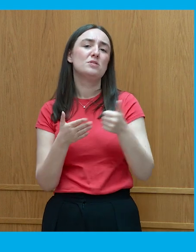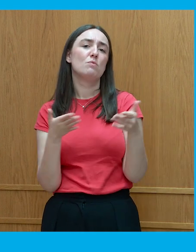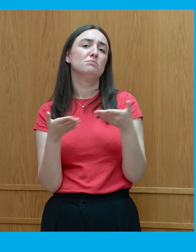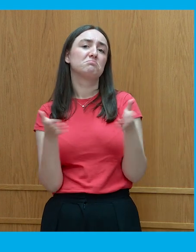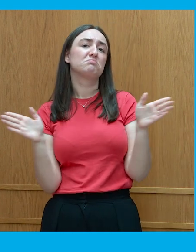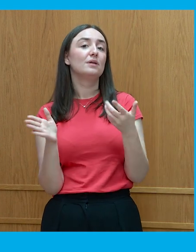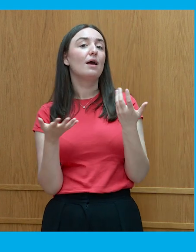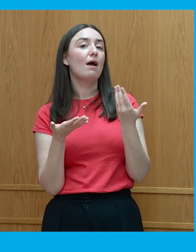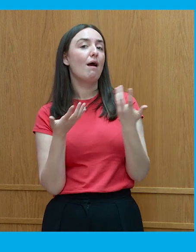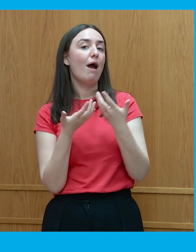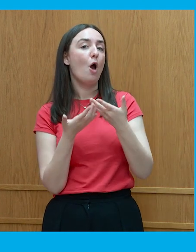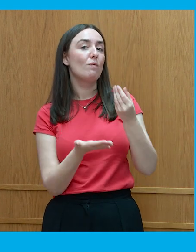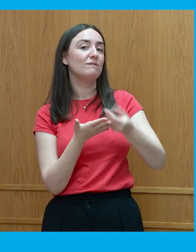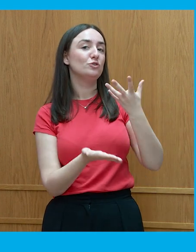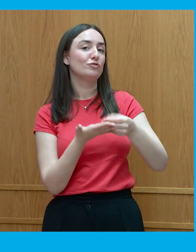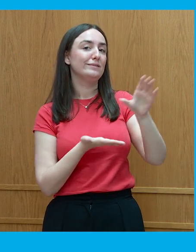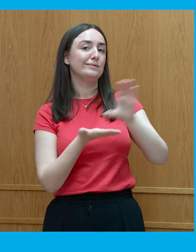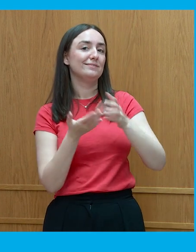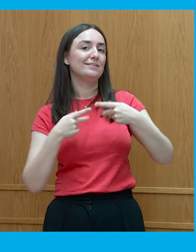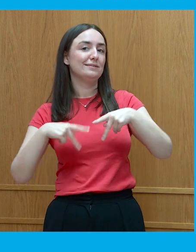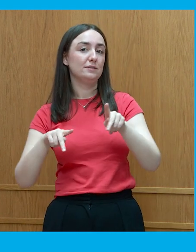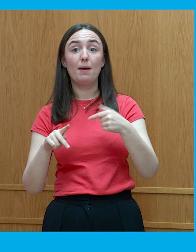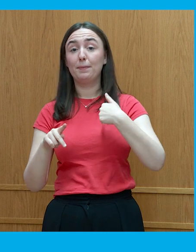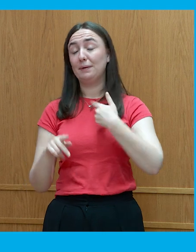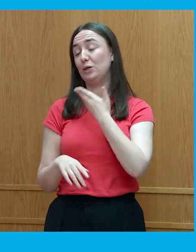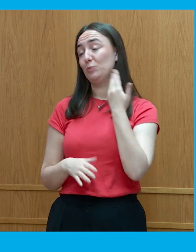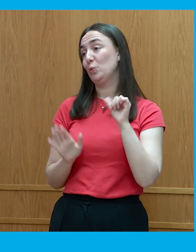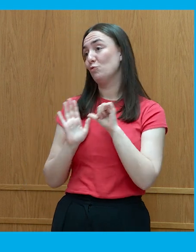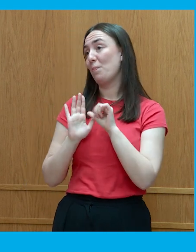system. I don't have a problem with it, but, you know.